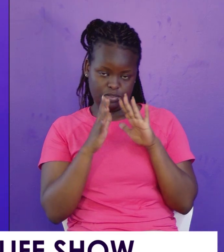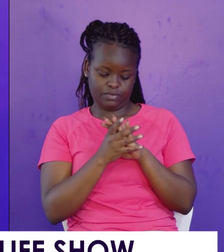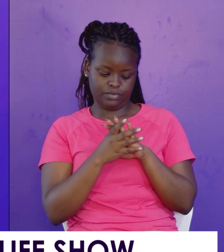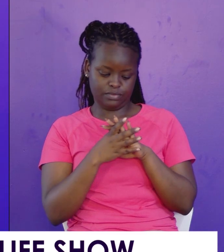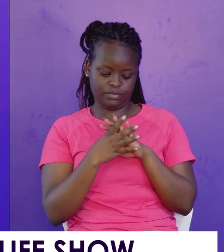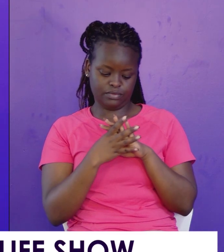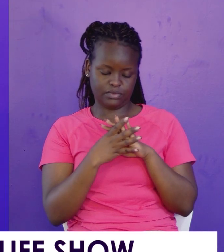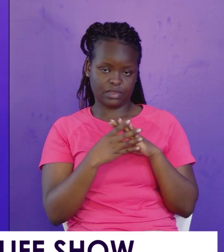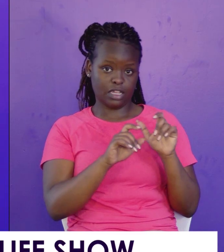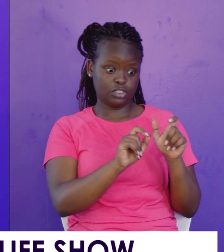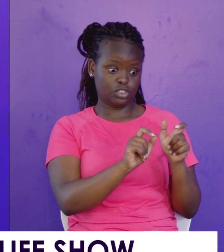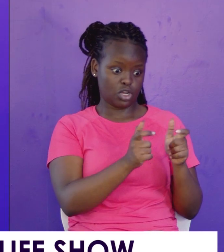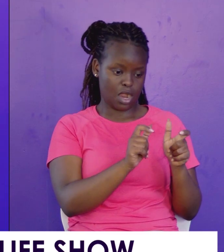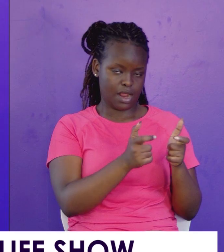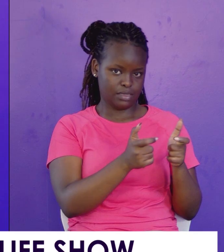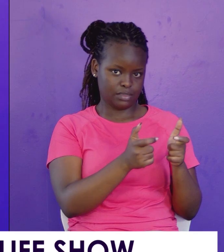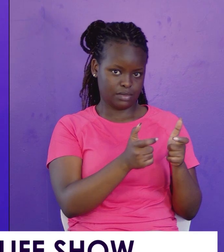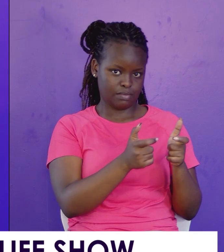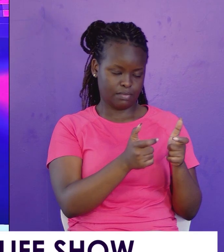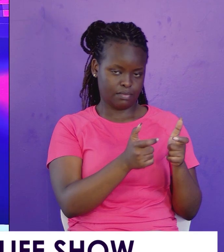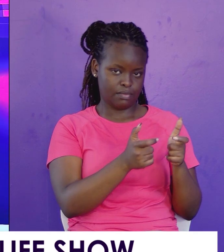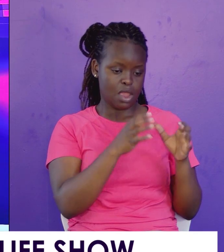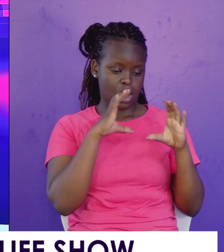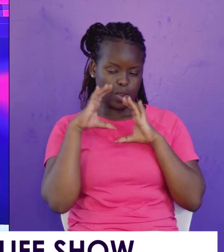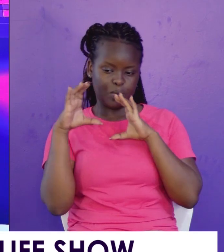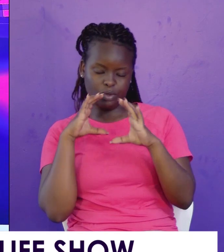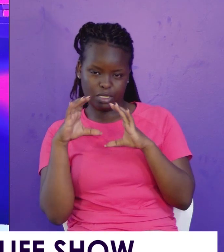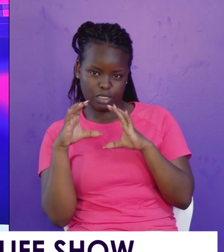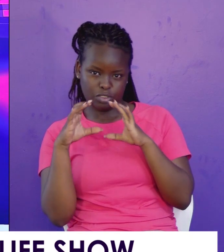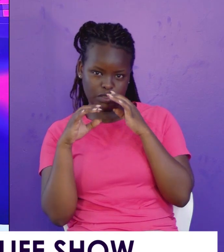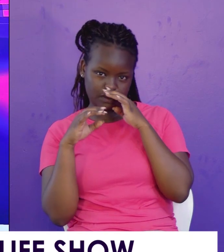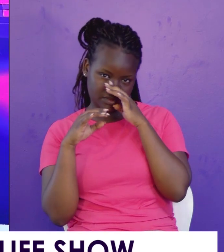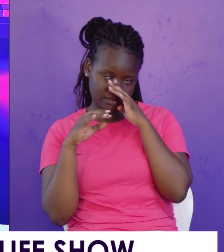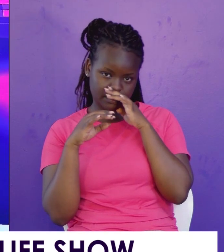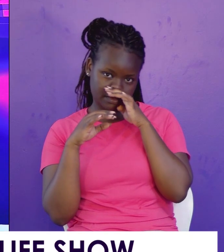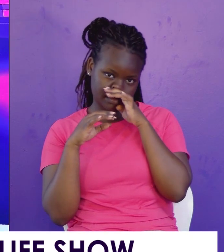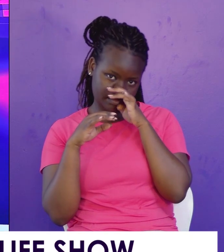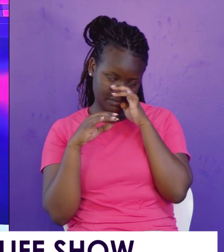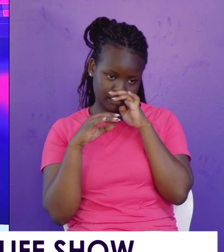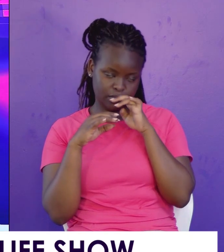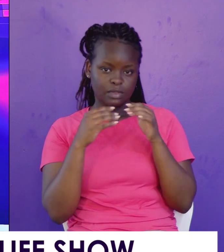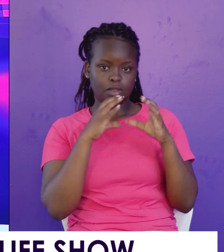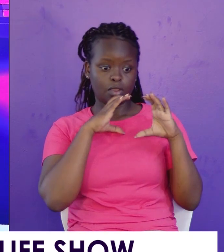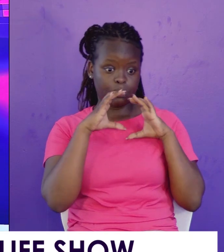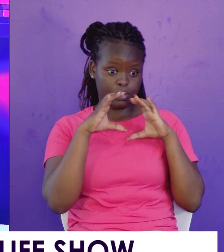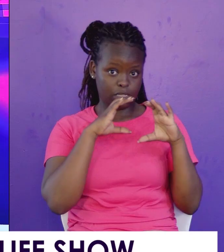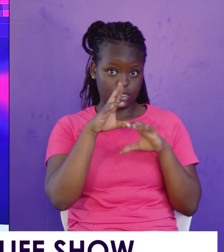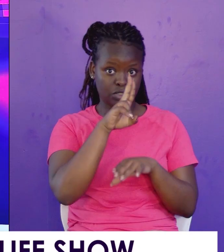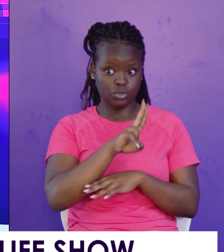a journalism degree. Communication, Yes. journalism is to communicate